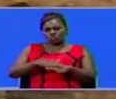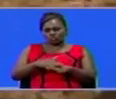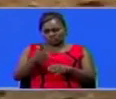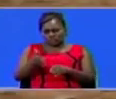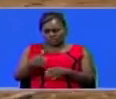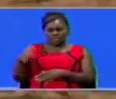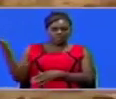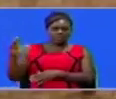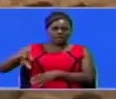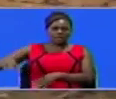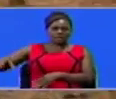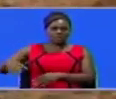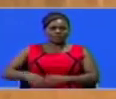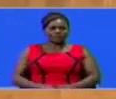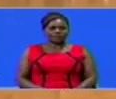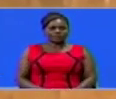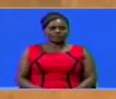this county.